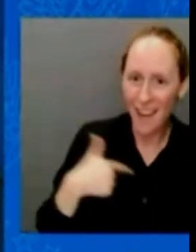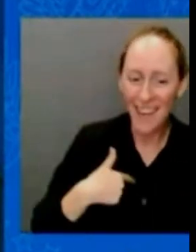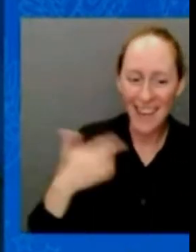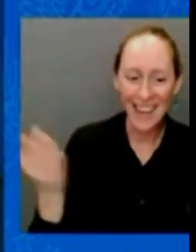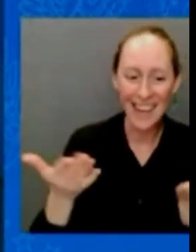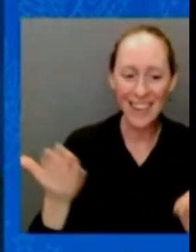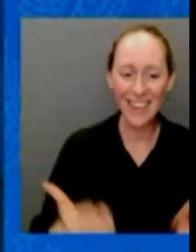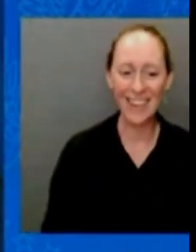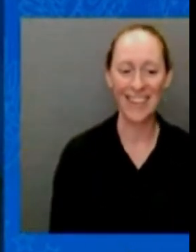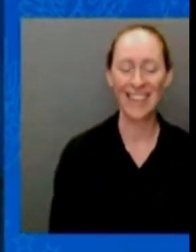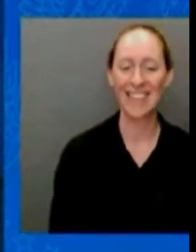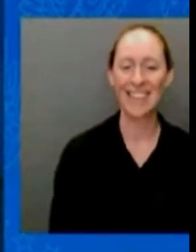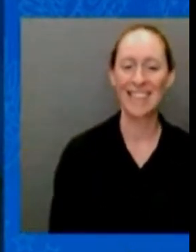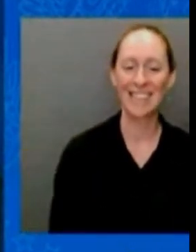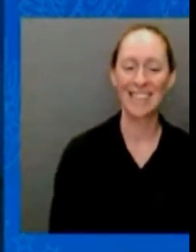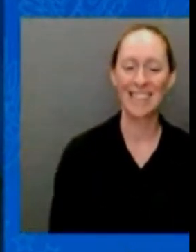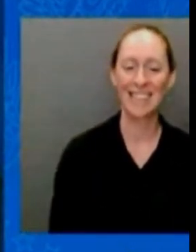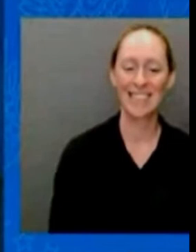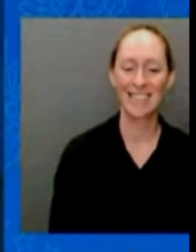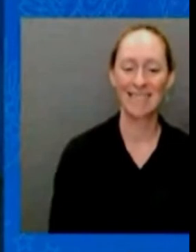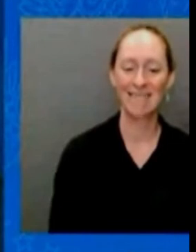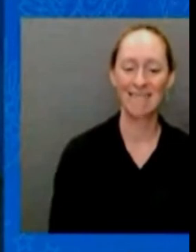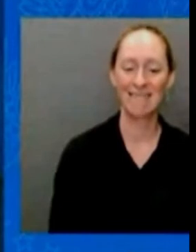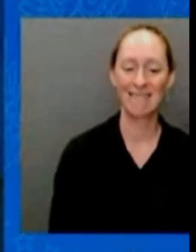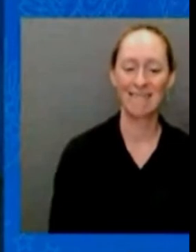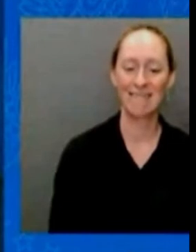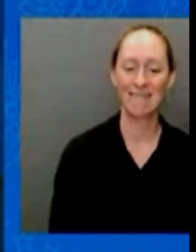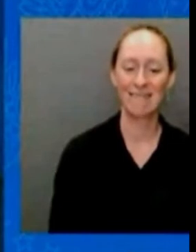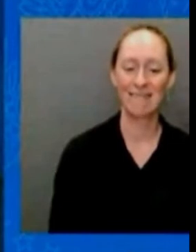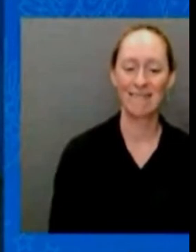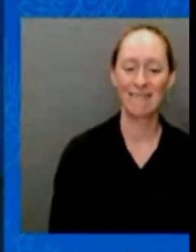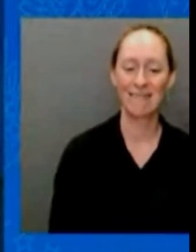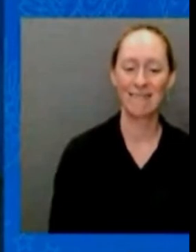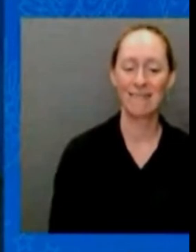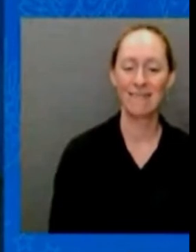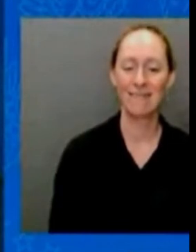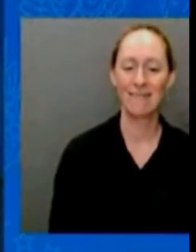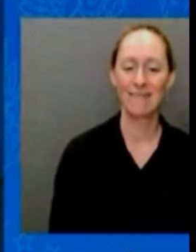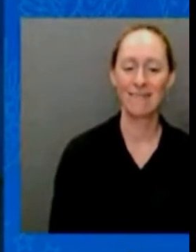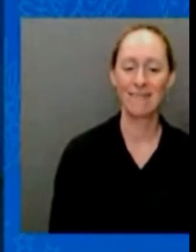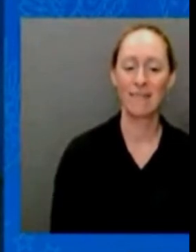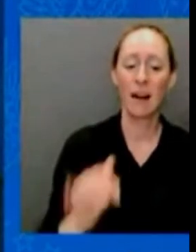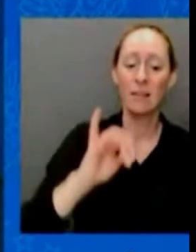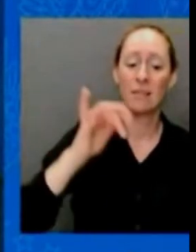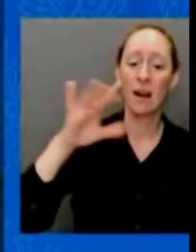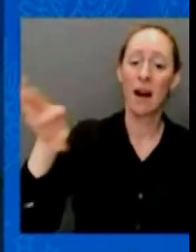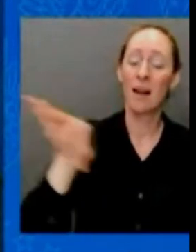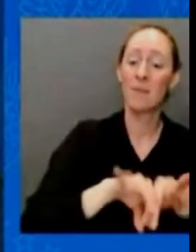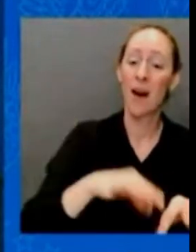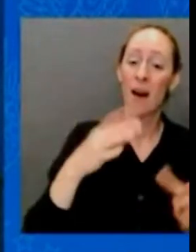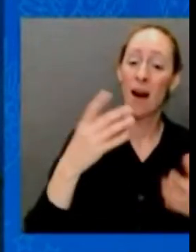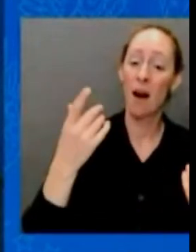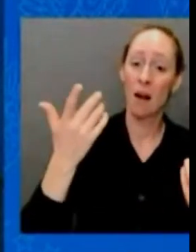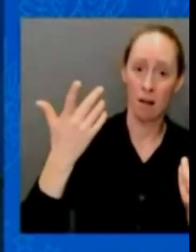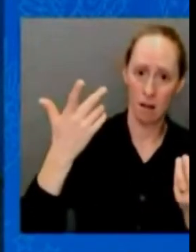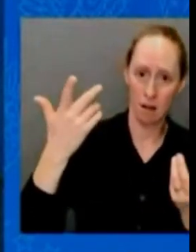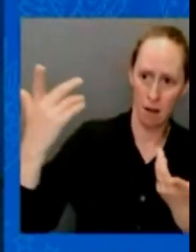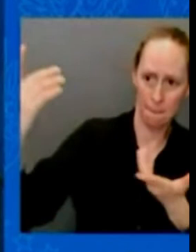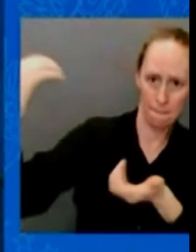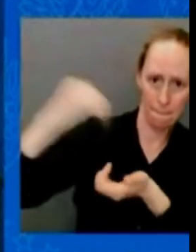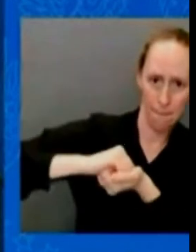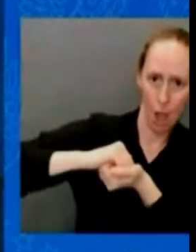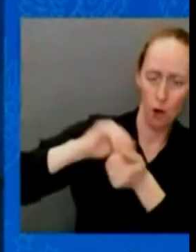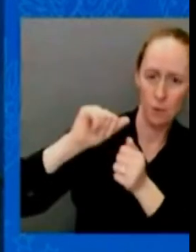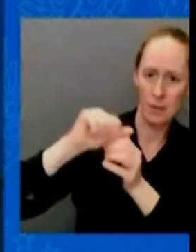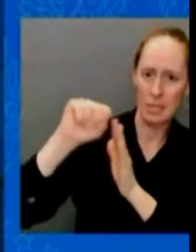But equally important are the many state and community partners who made New York a great fit for Micron. I'm appreciative